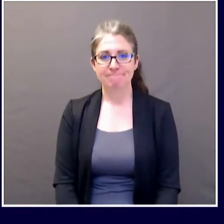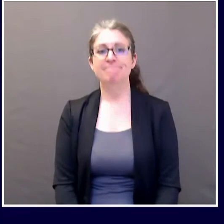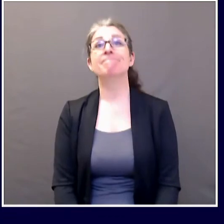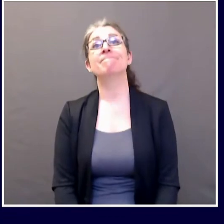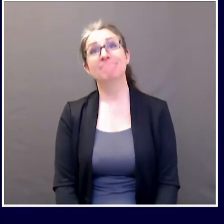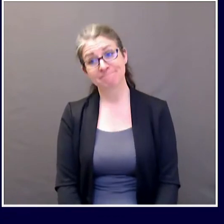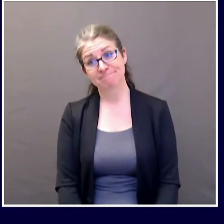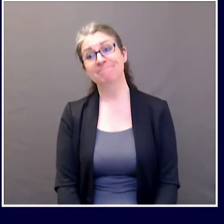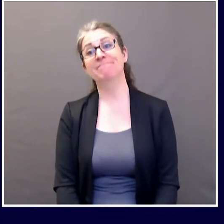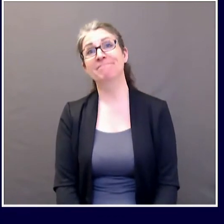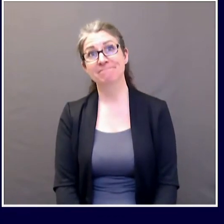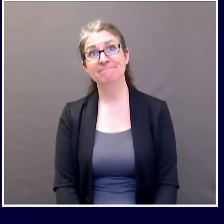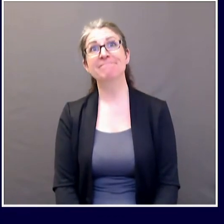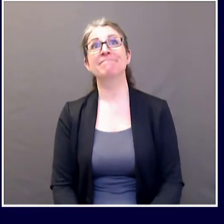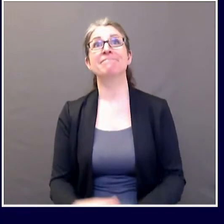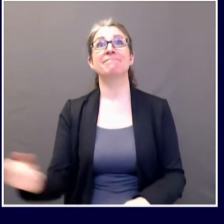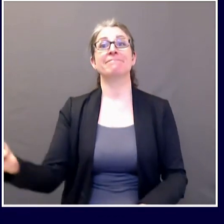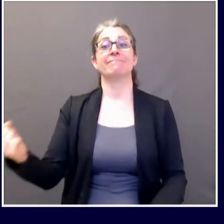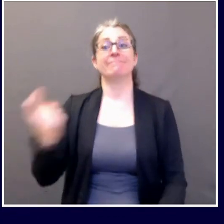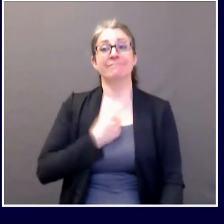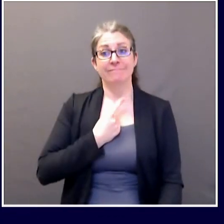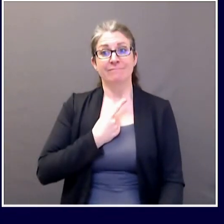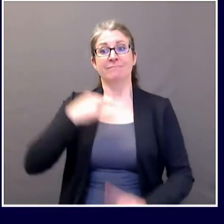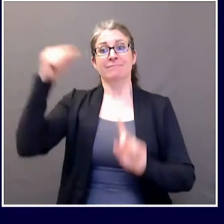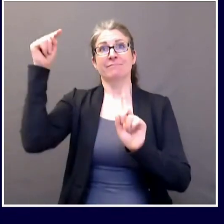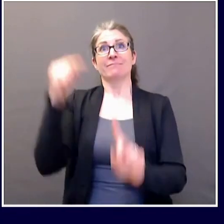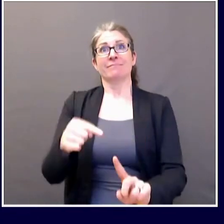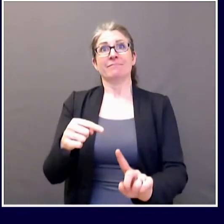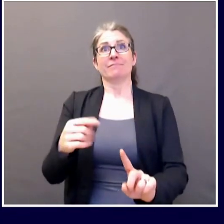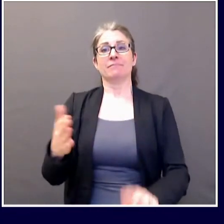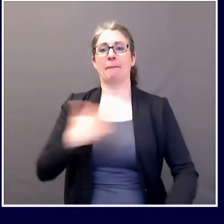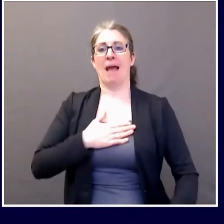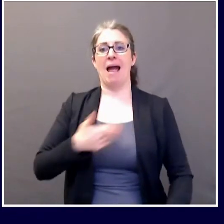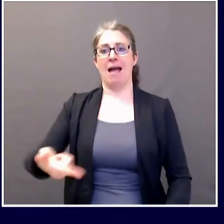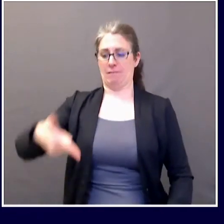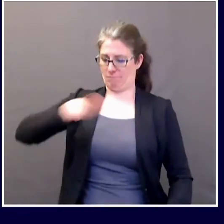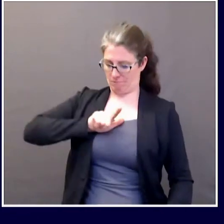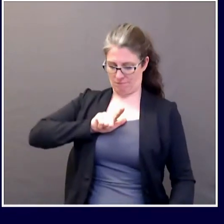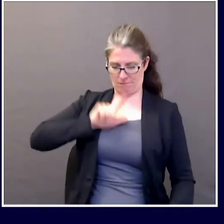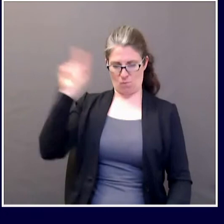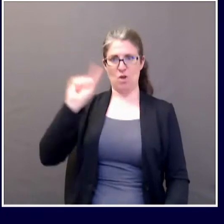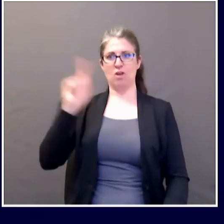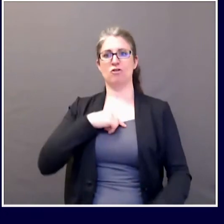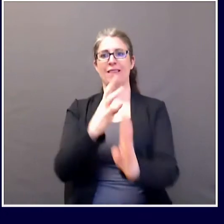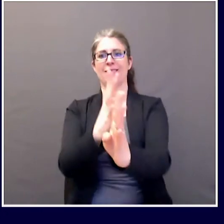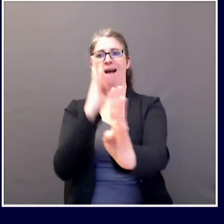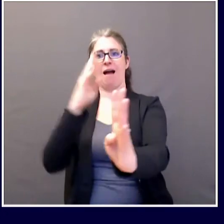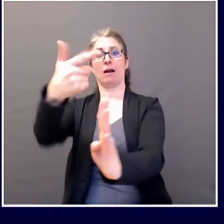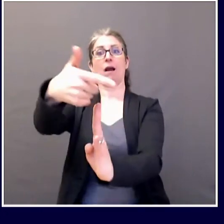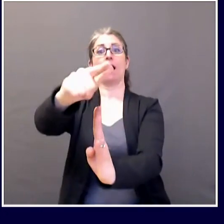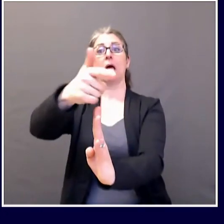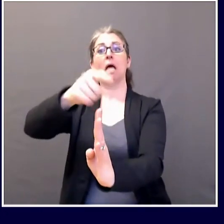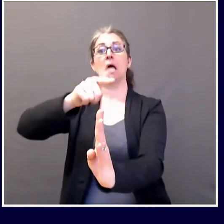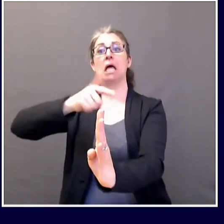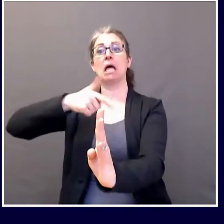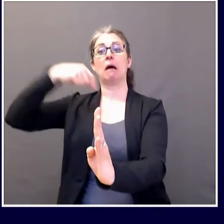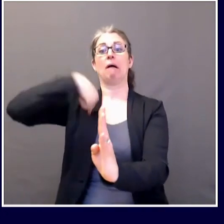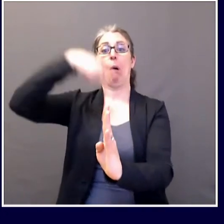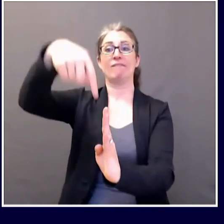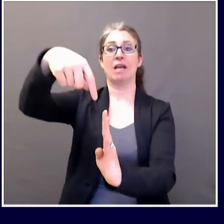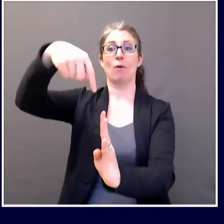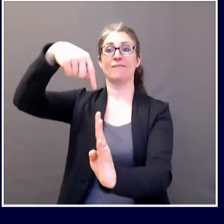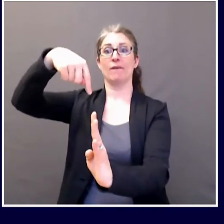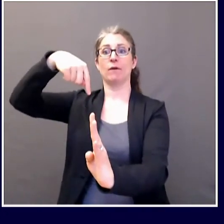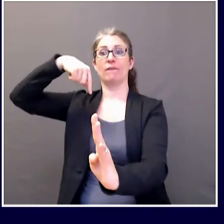your place in line is somewhat different from how quickly that line moves. the how quick process is governed by